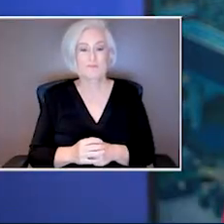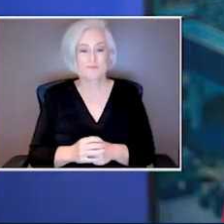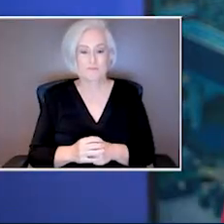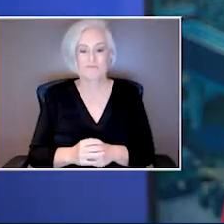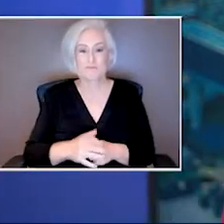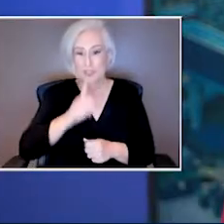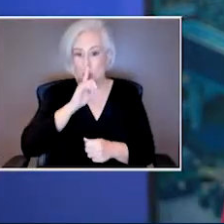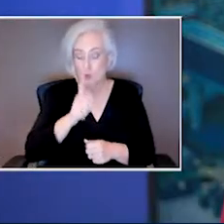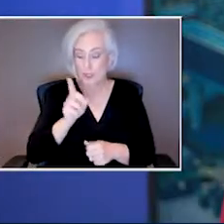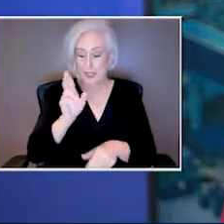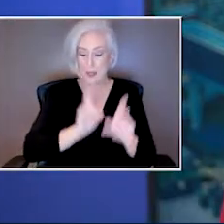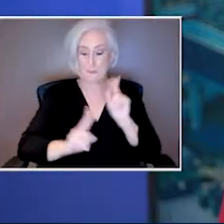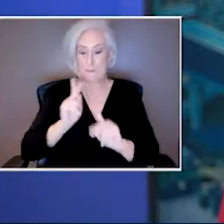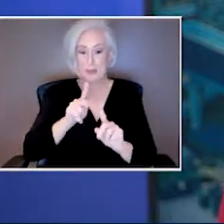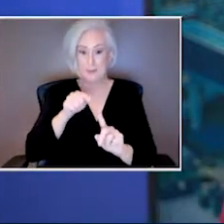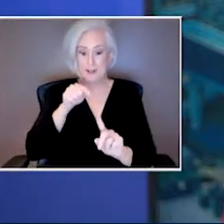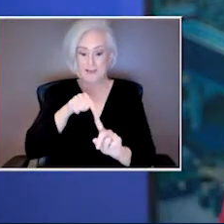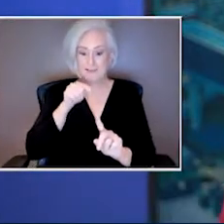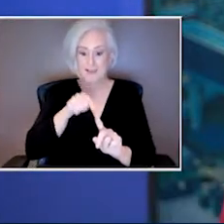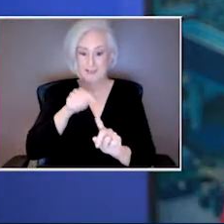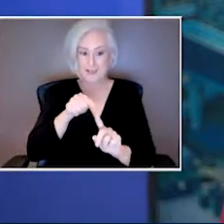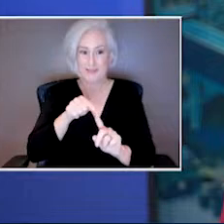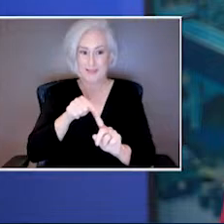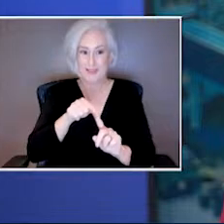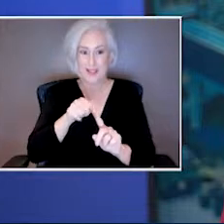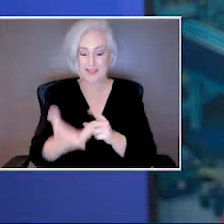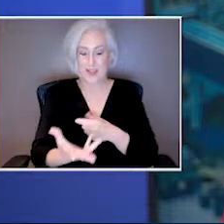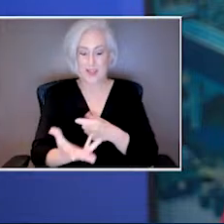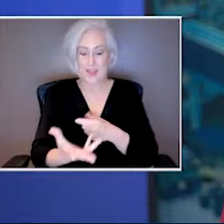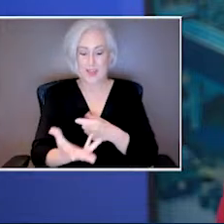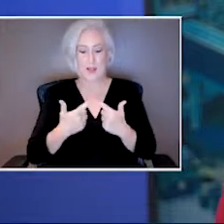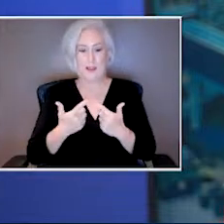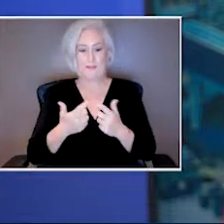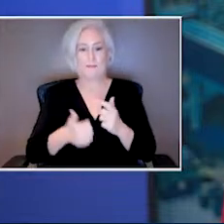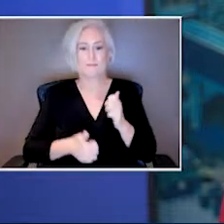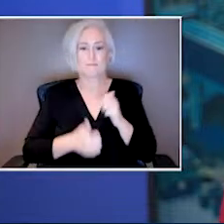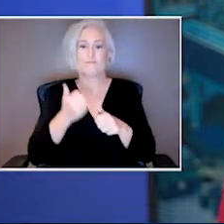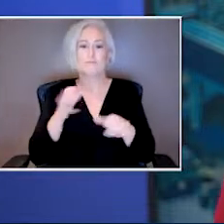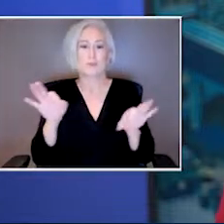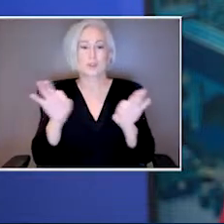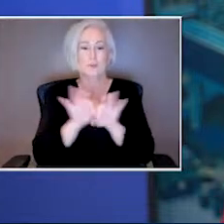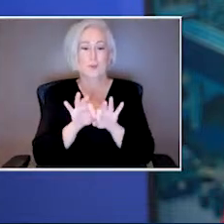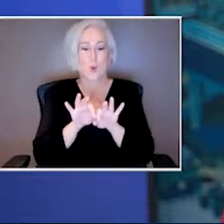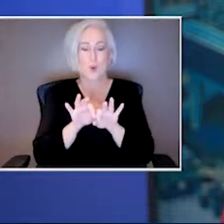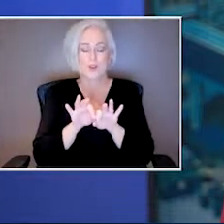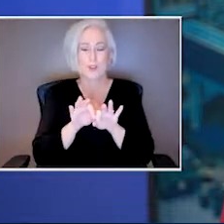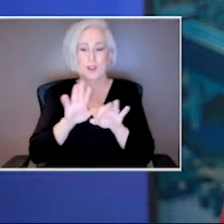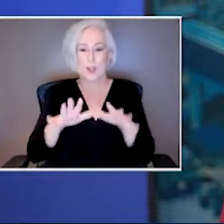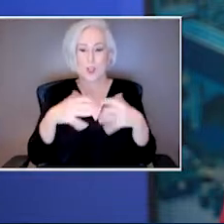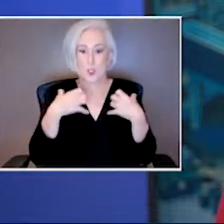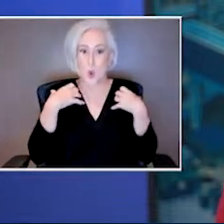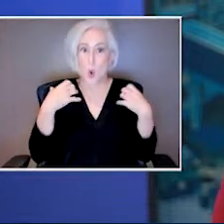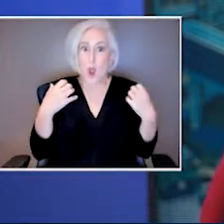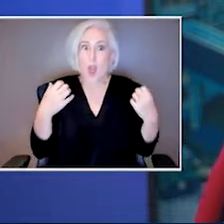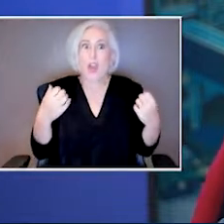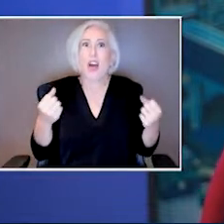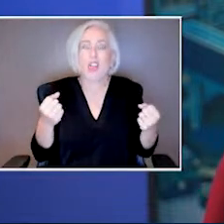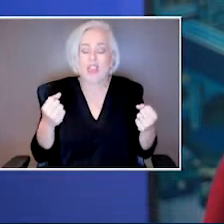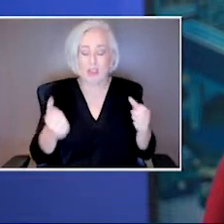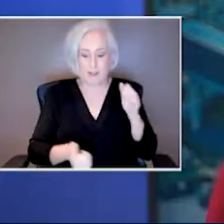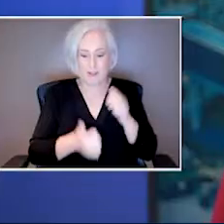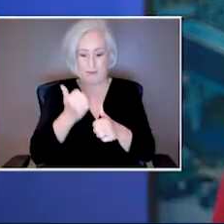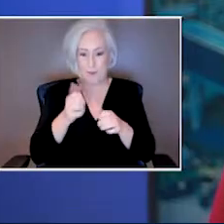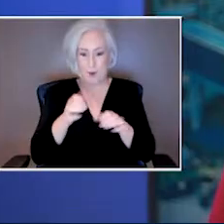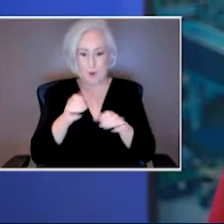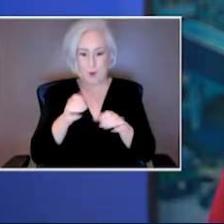people in your life, they're the most important thing, right? Your health is one of the most important things, because you can't enjoy your